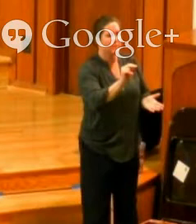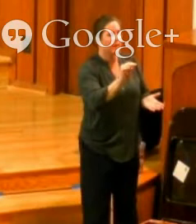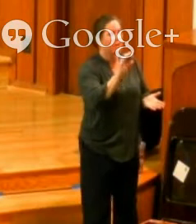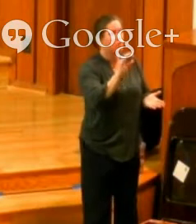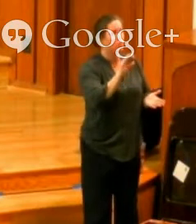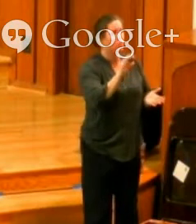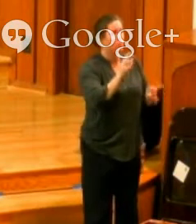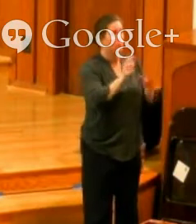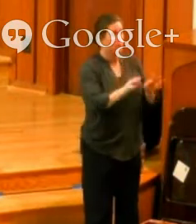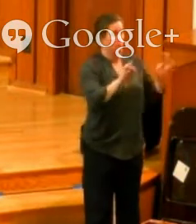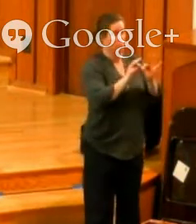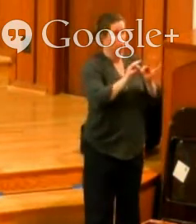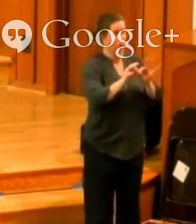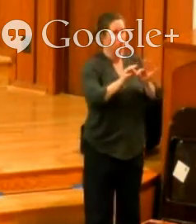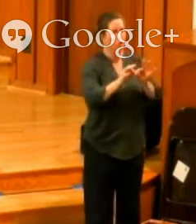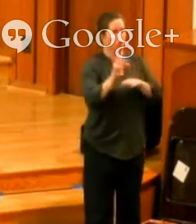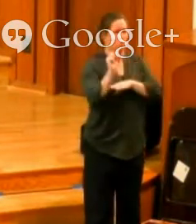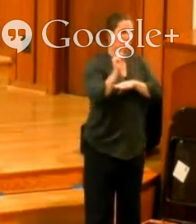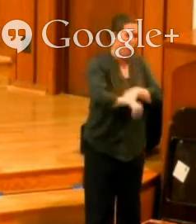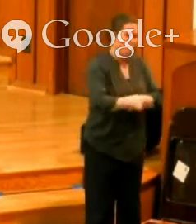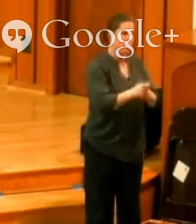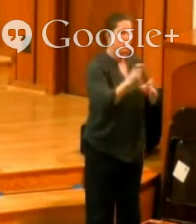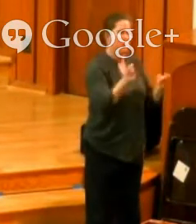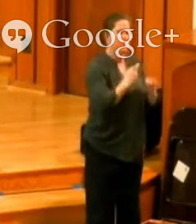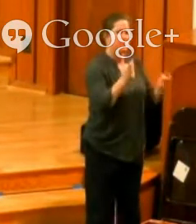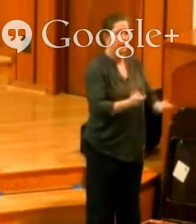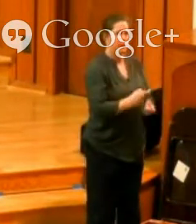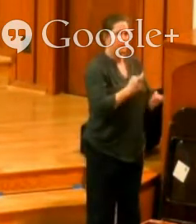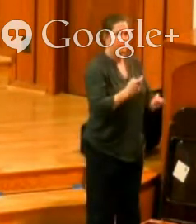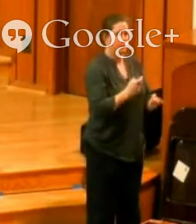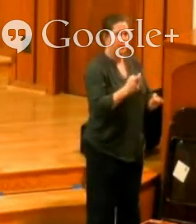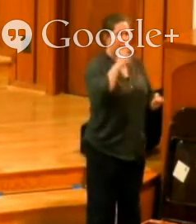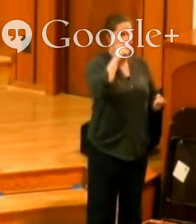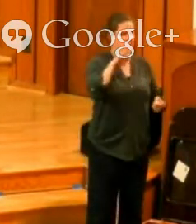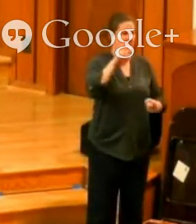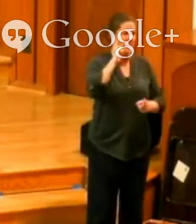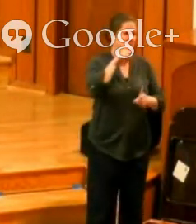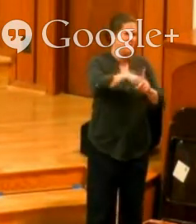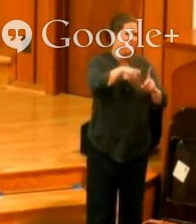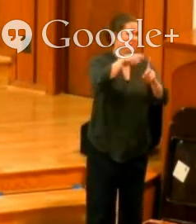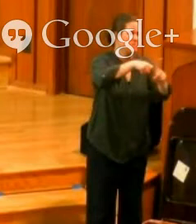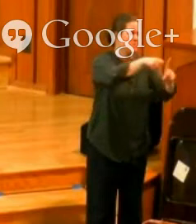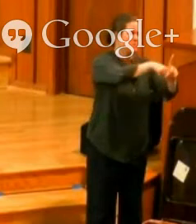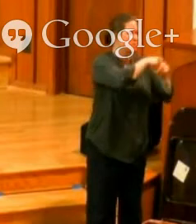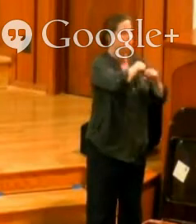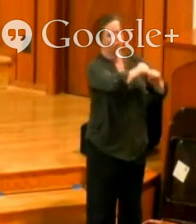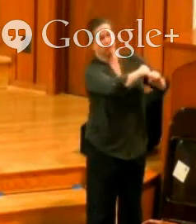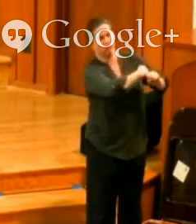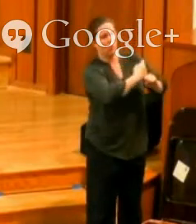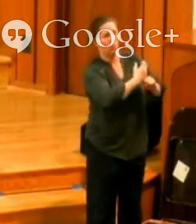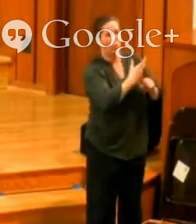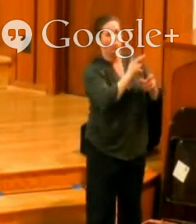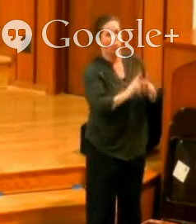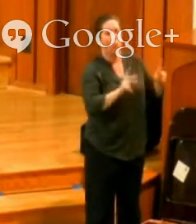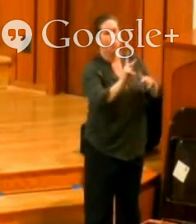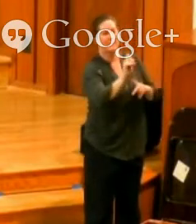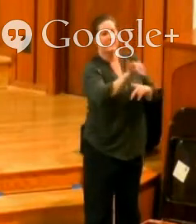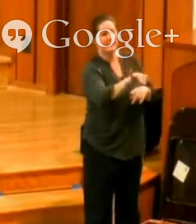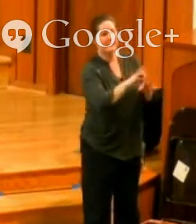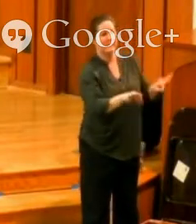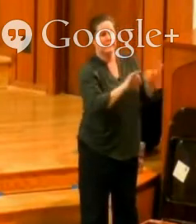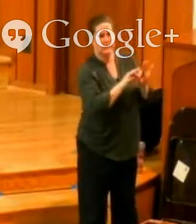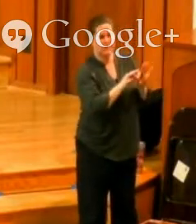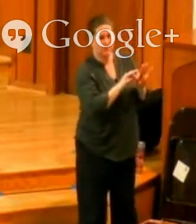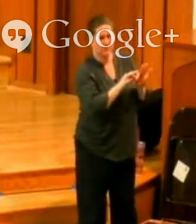is the key to avoiding Satan's attacks? It says, whosoever committed sin transgresses also the law,